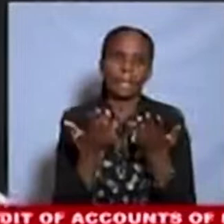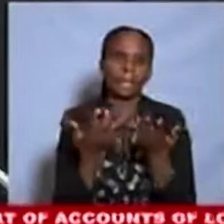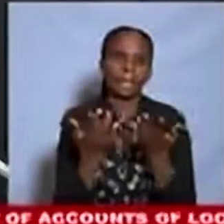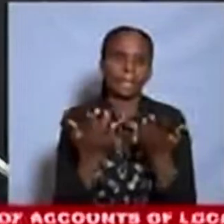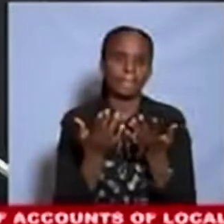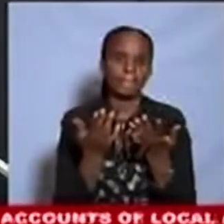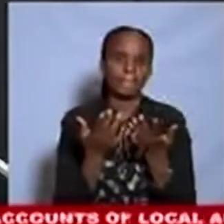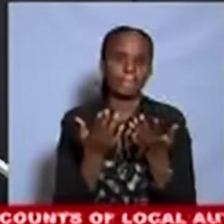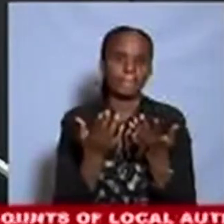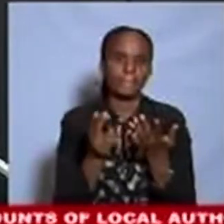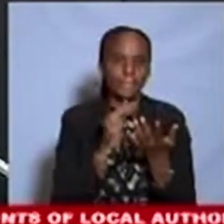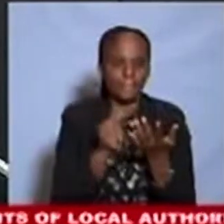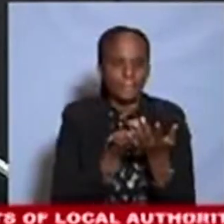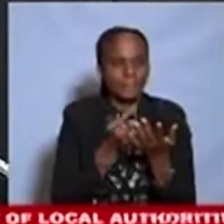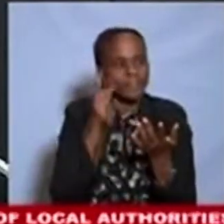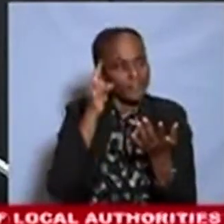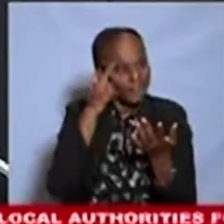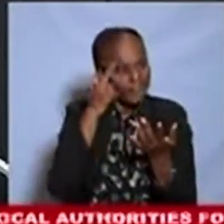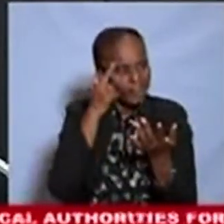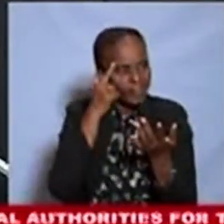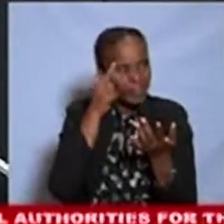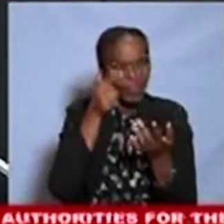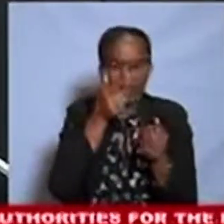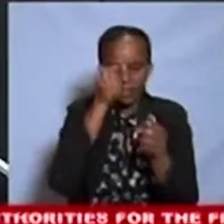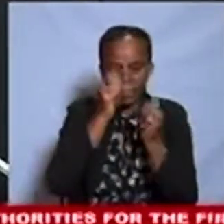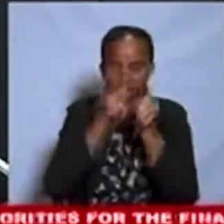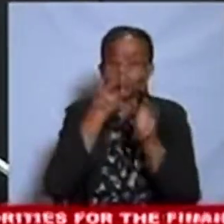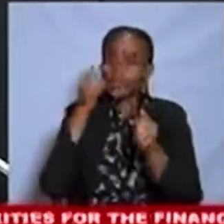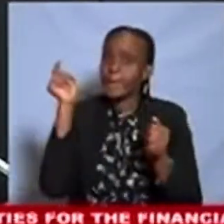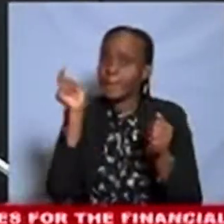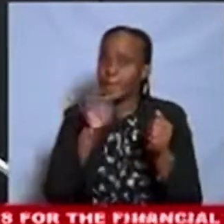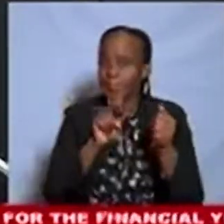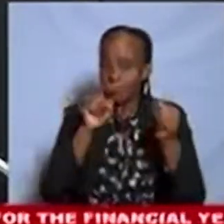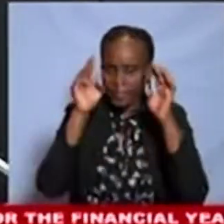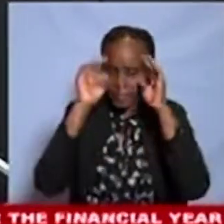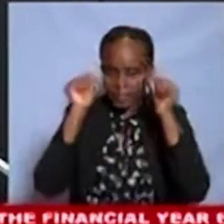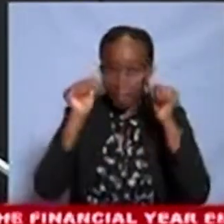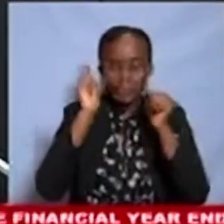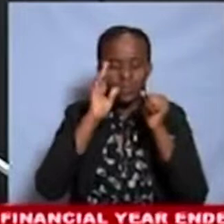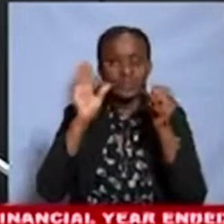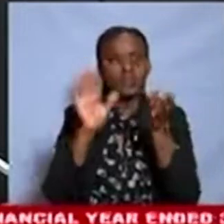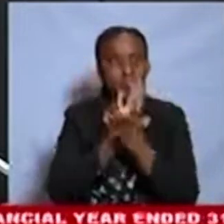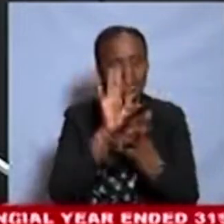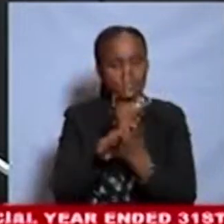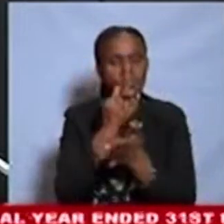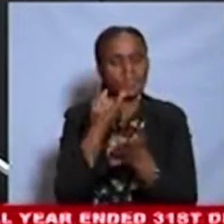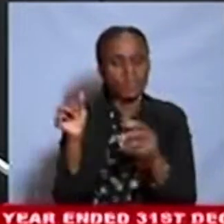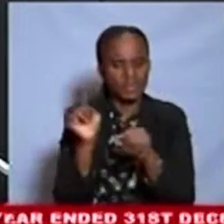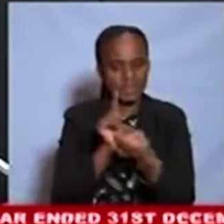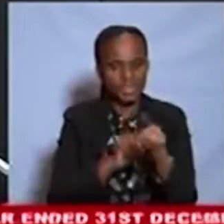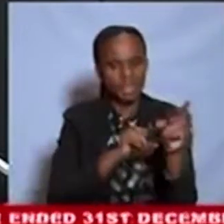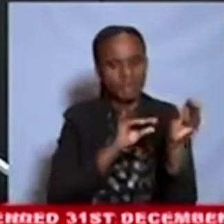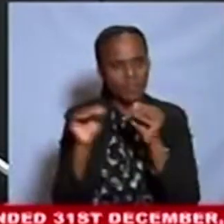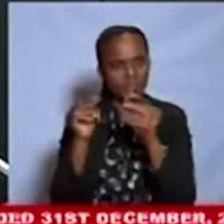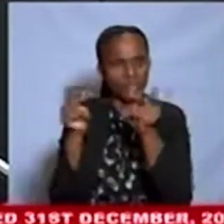We took it for granted that since it was a presidential directive, maybe they will quickly take up the issue and mobilize.